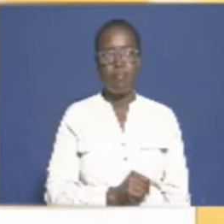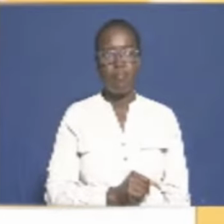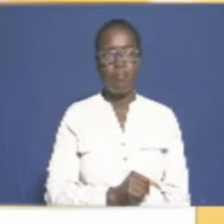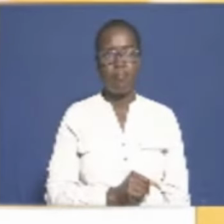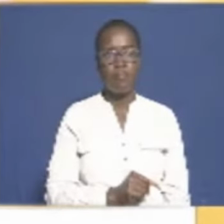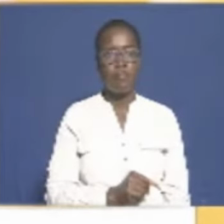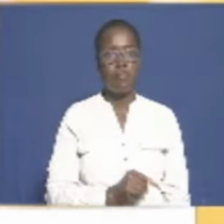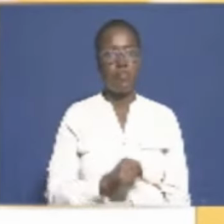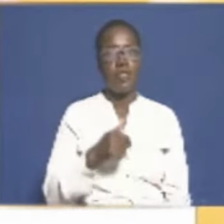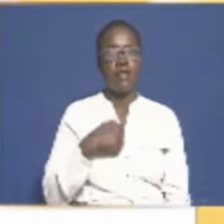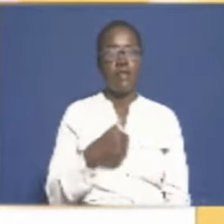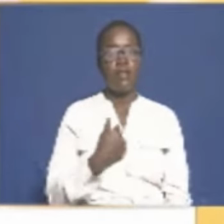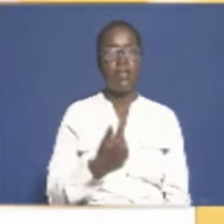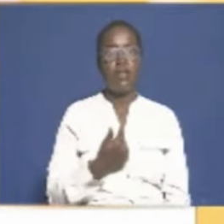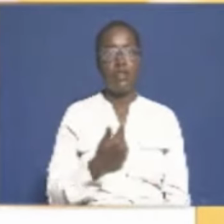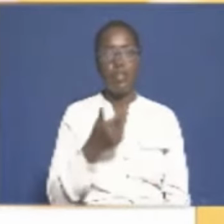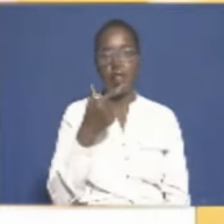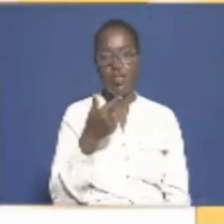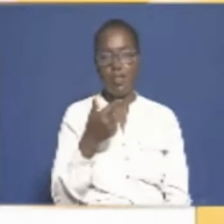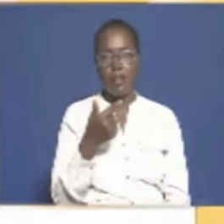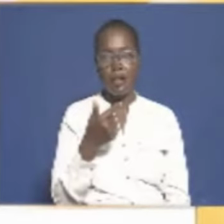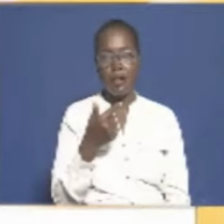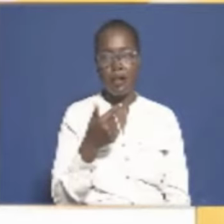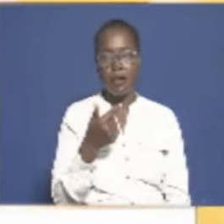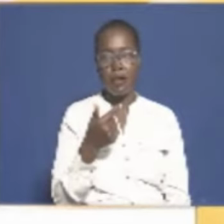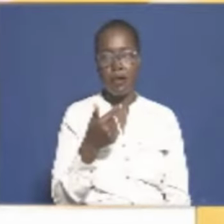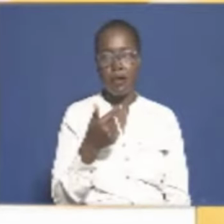Mine is only to say, let it not be